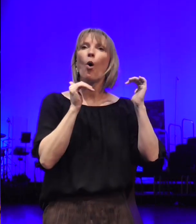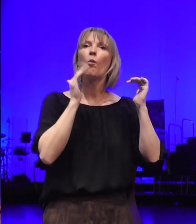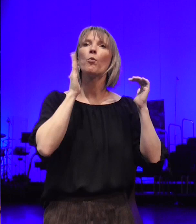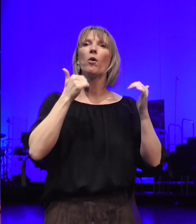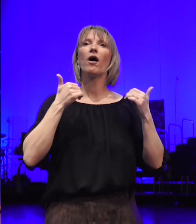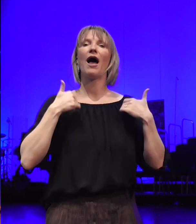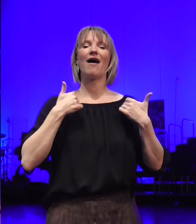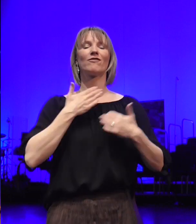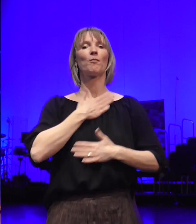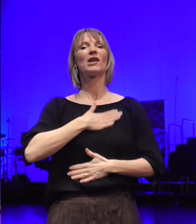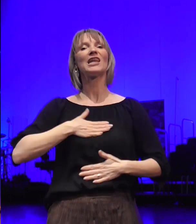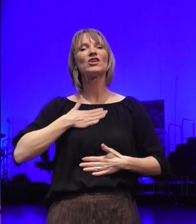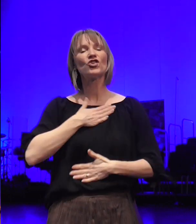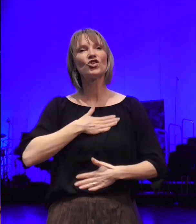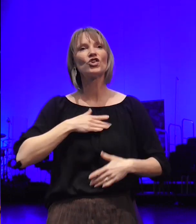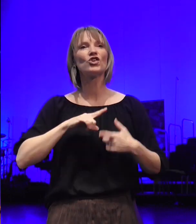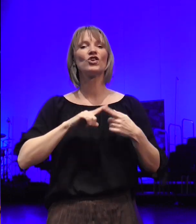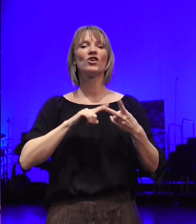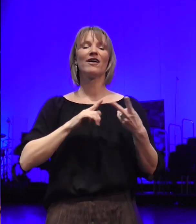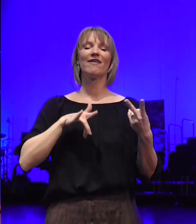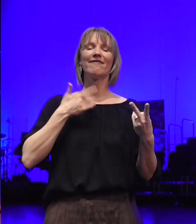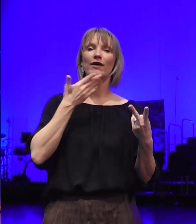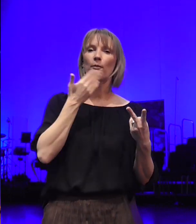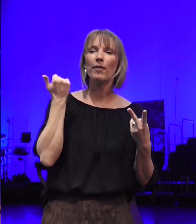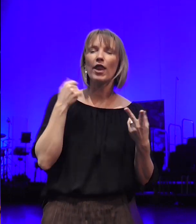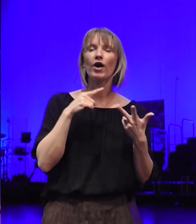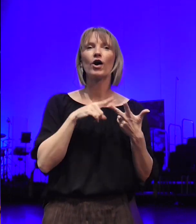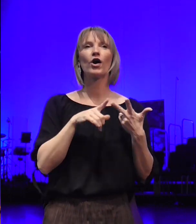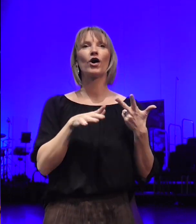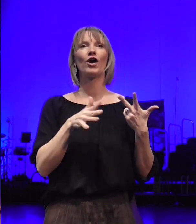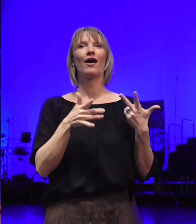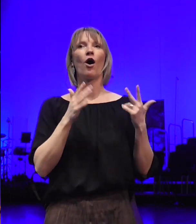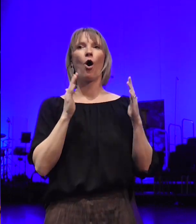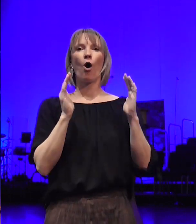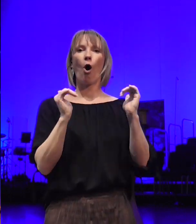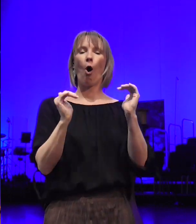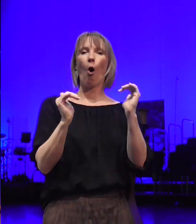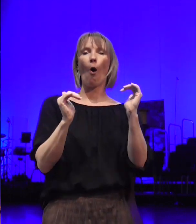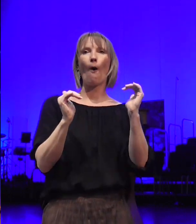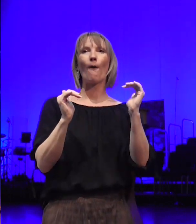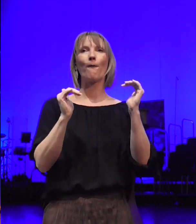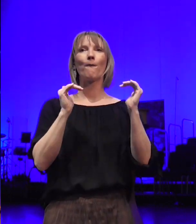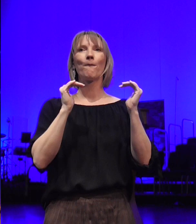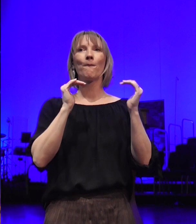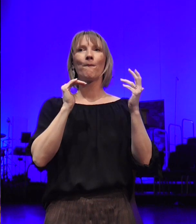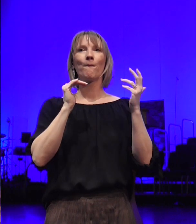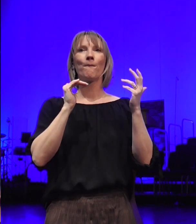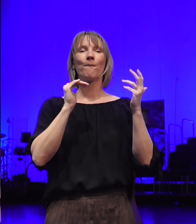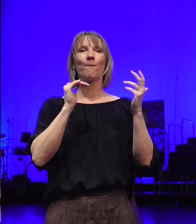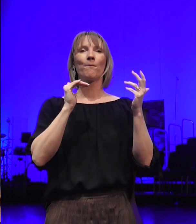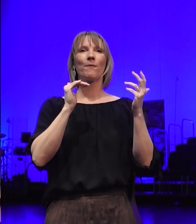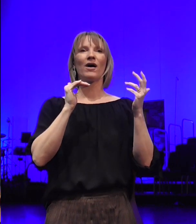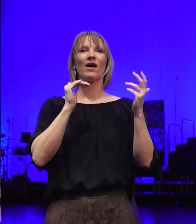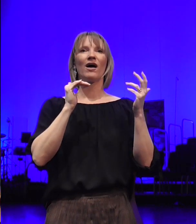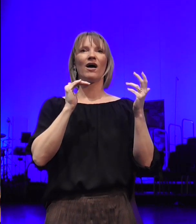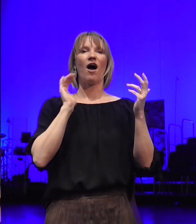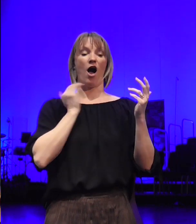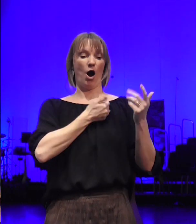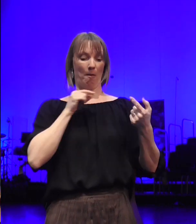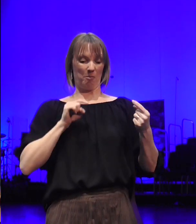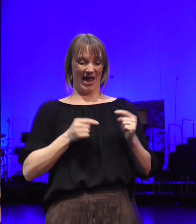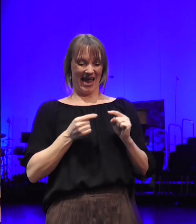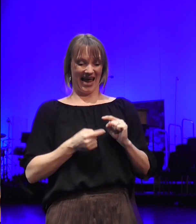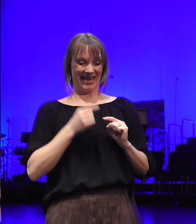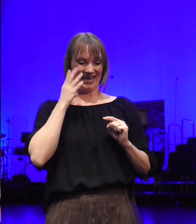pleasure, in the hopes of feeling better, in the hopes of missing out on the pain that we're